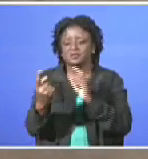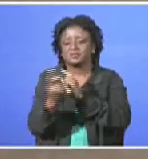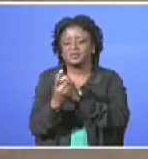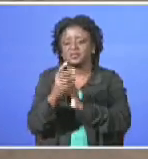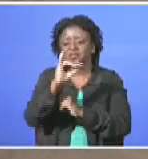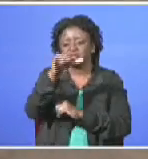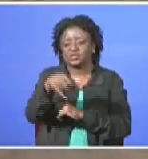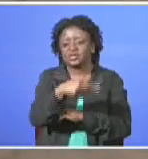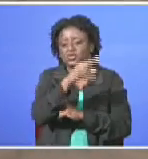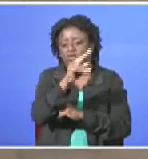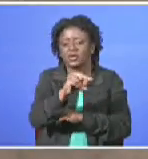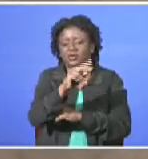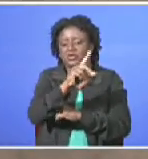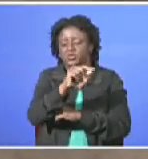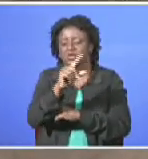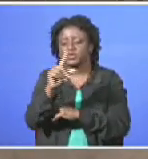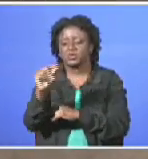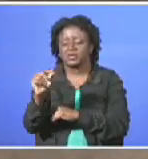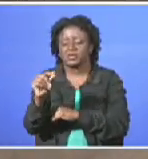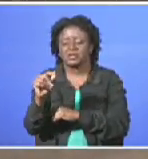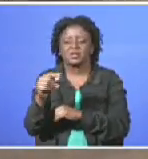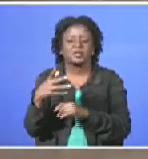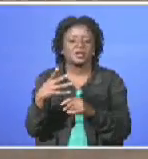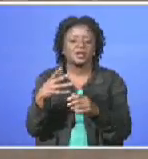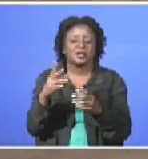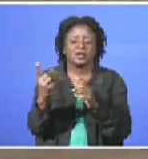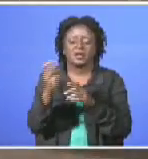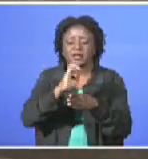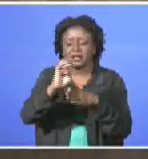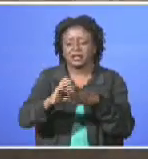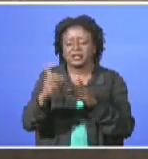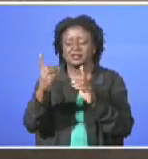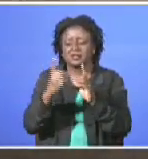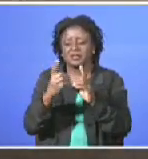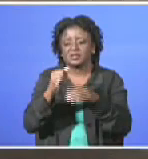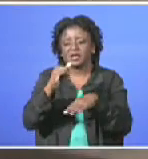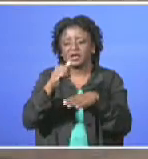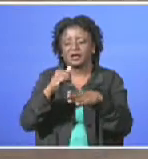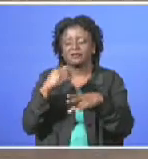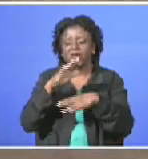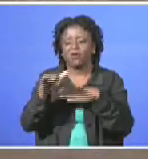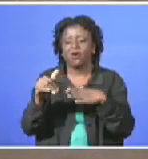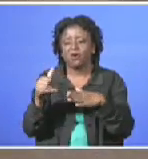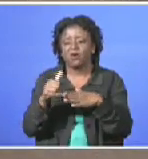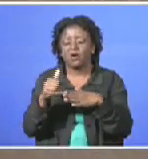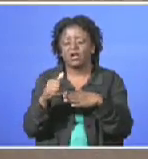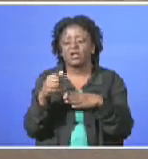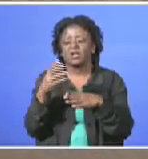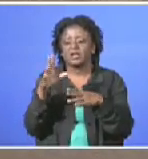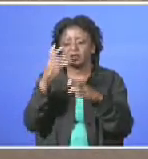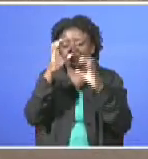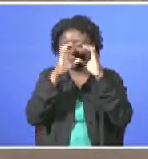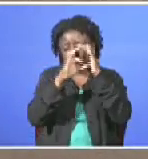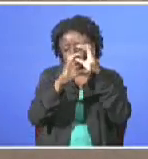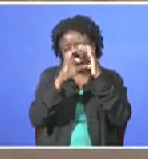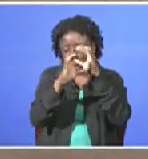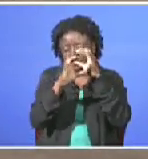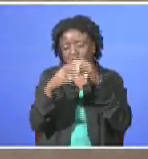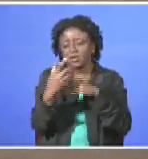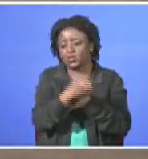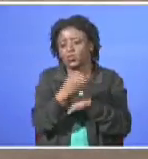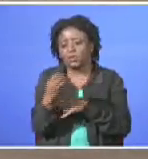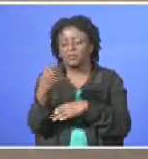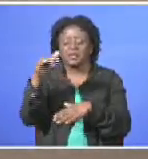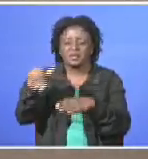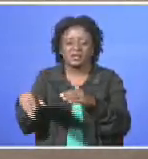Administration deadline that requires all flights entering the U.S. to have automatic dependent surveillance broadcast equipment installed. Chairman of Bahamasair